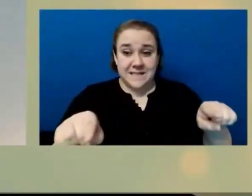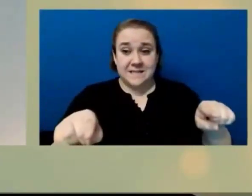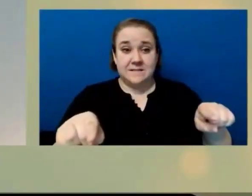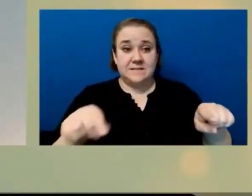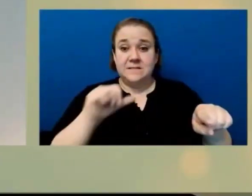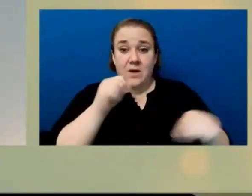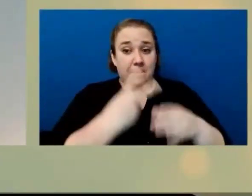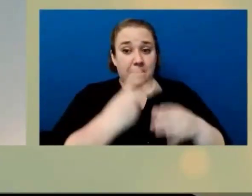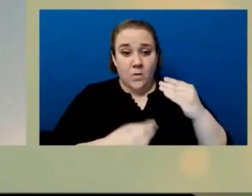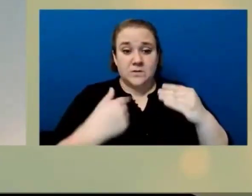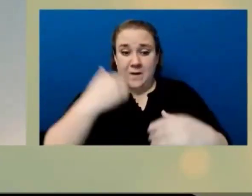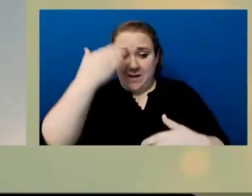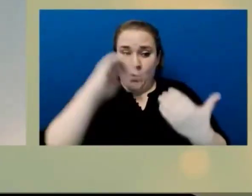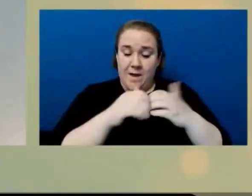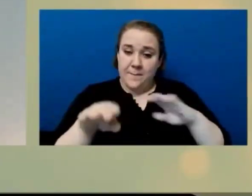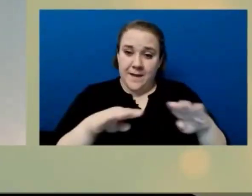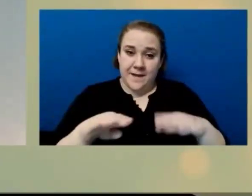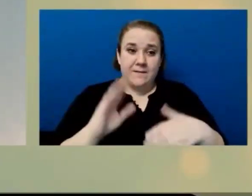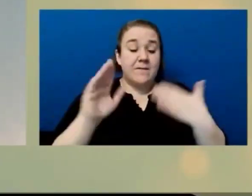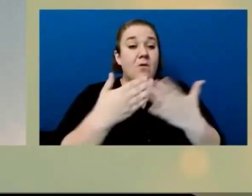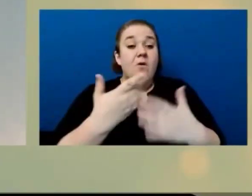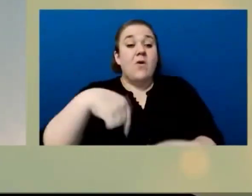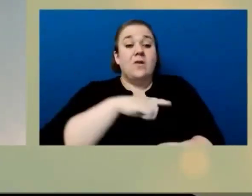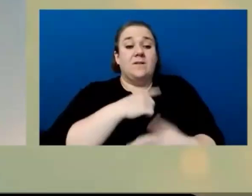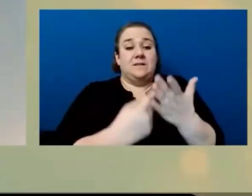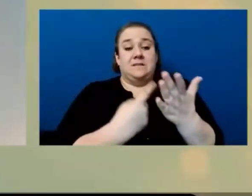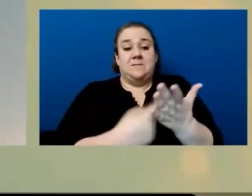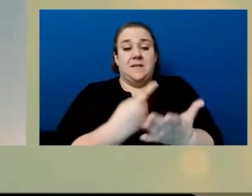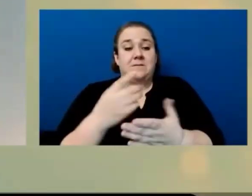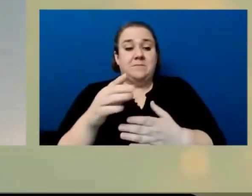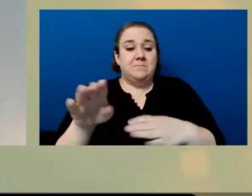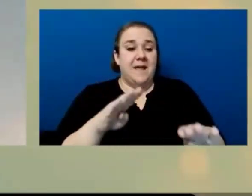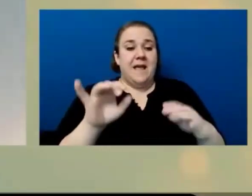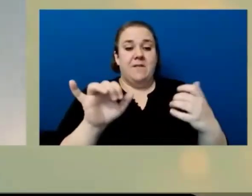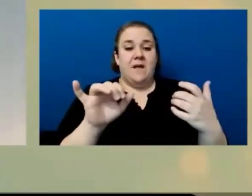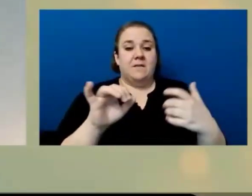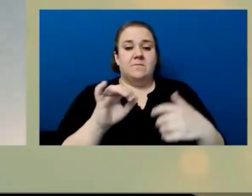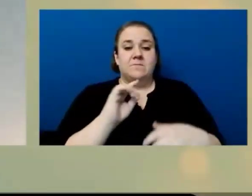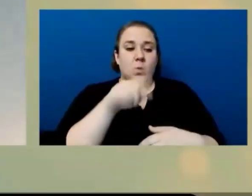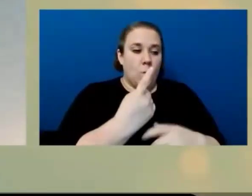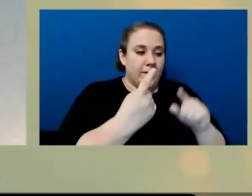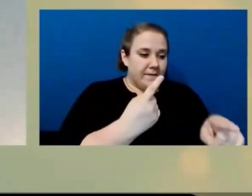or all bad. Like we could cut away the harm and have only the love.